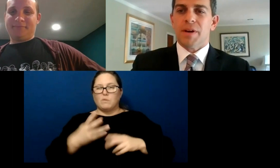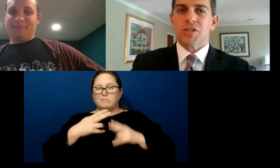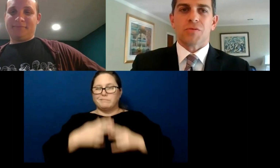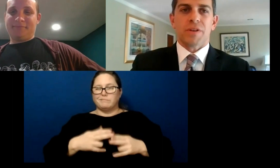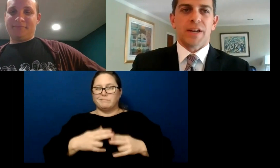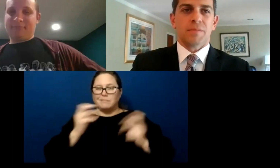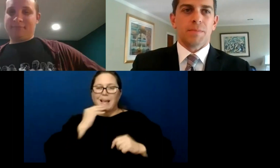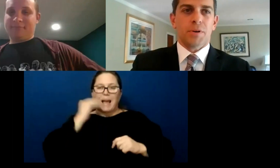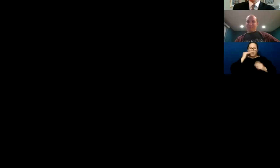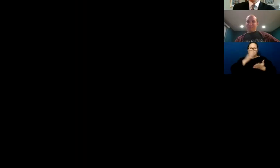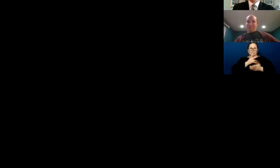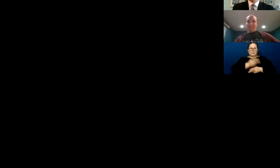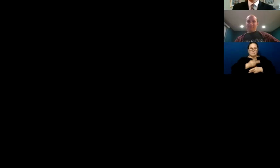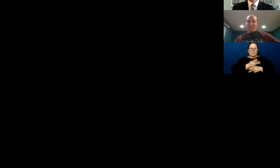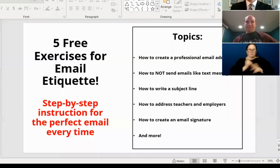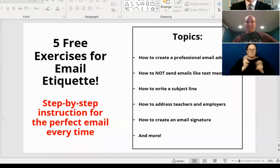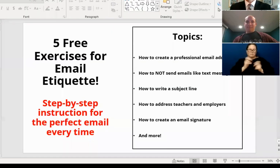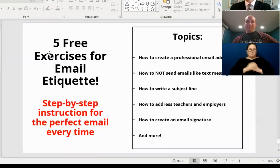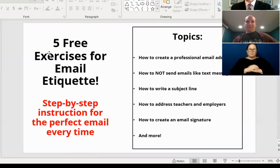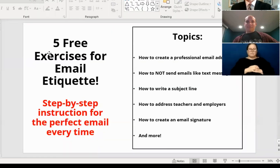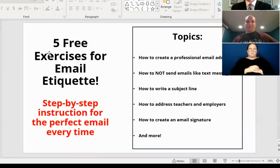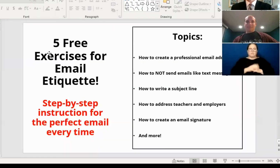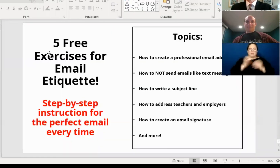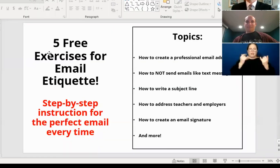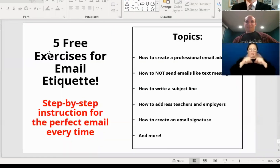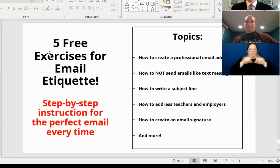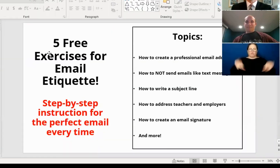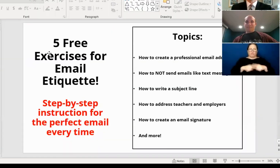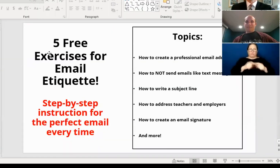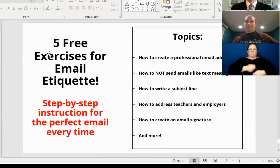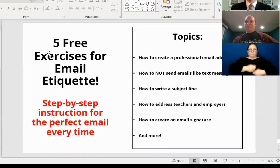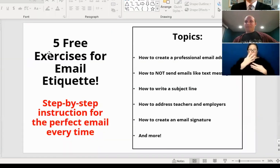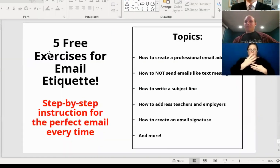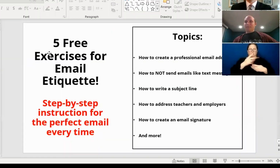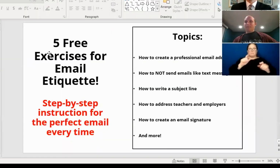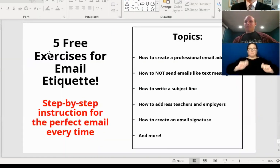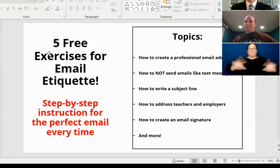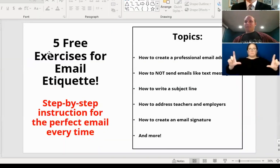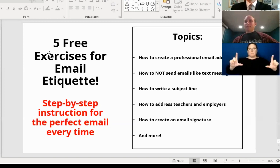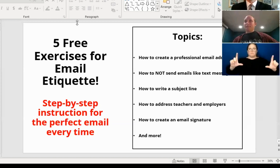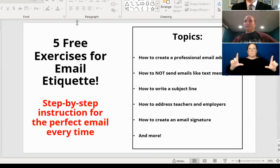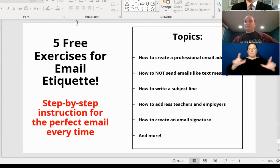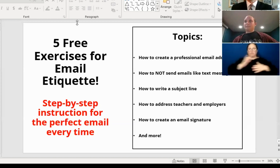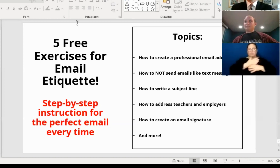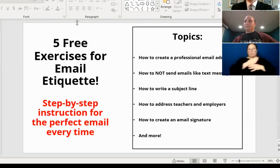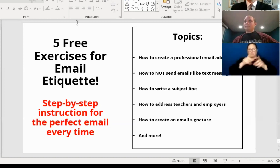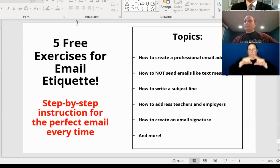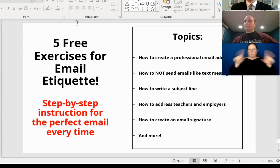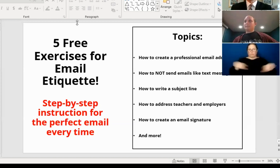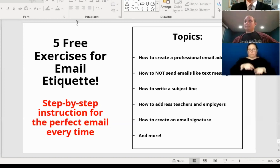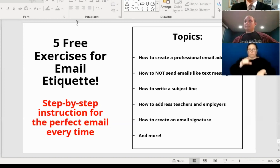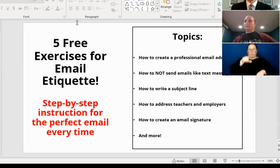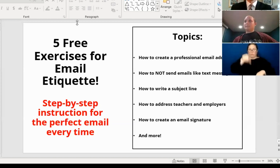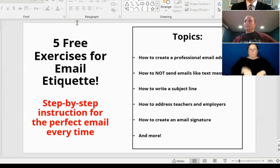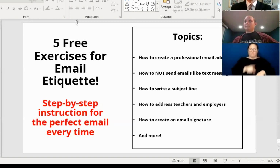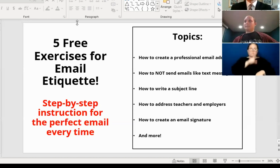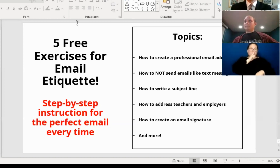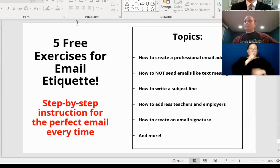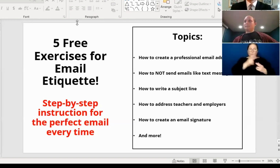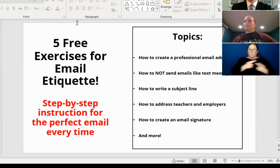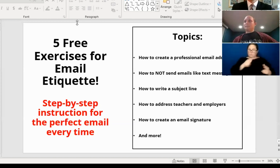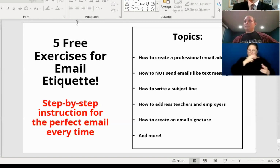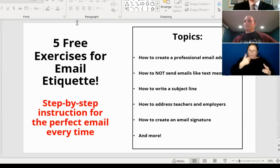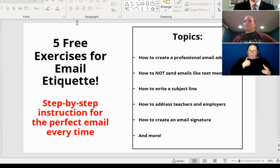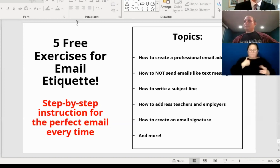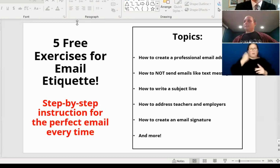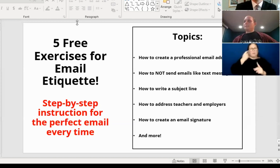going to share my screen. Let me pull up my slide. Okay. Those of you who do not have these resources yet, we've given them out in past sessions, but for